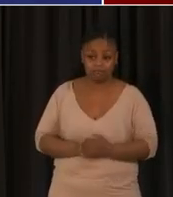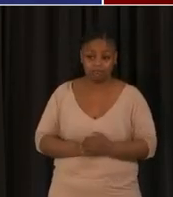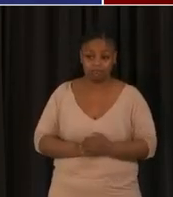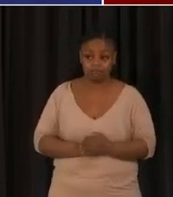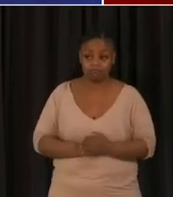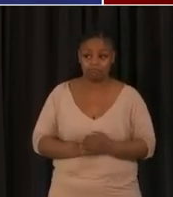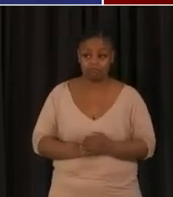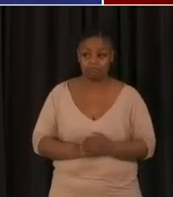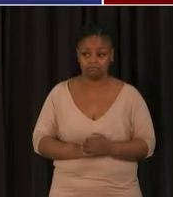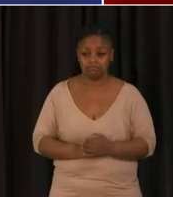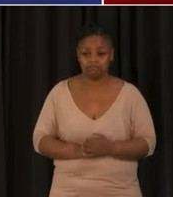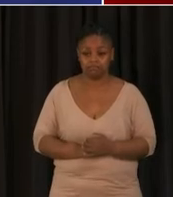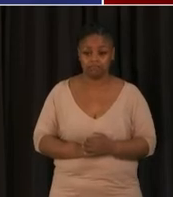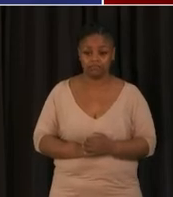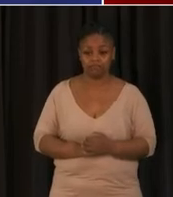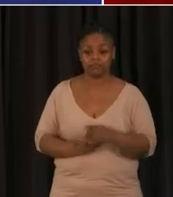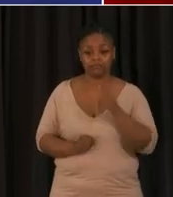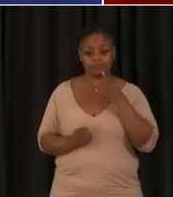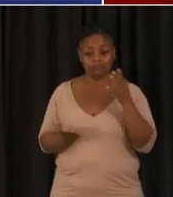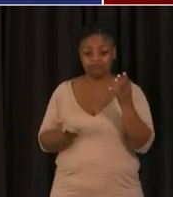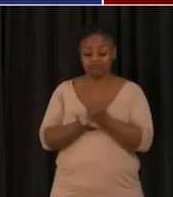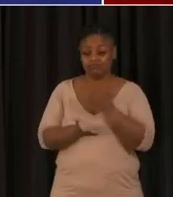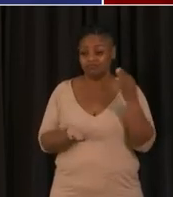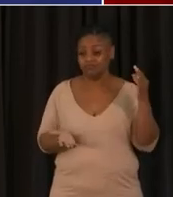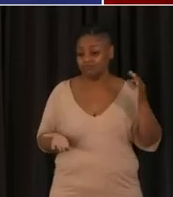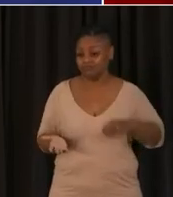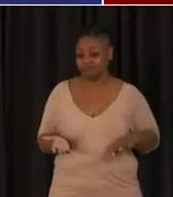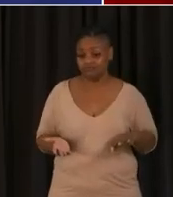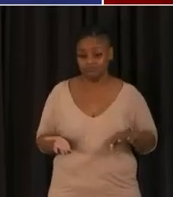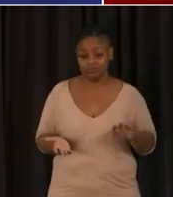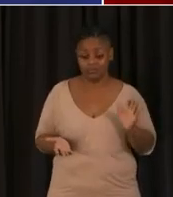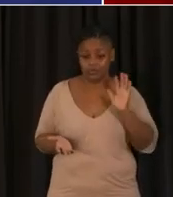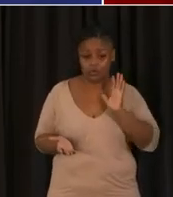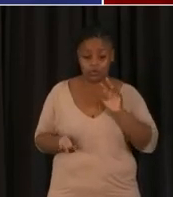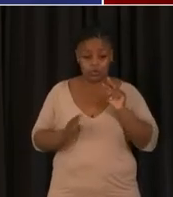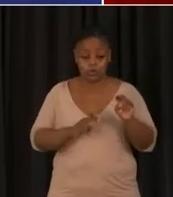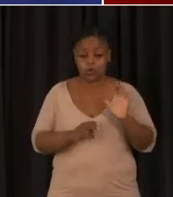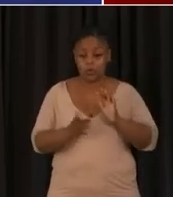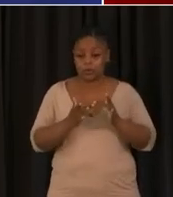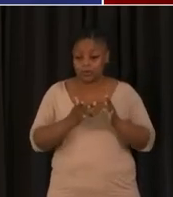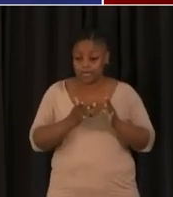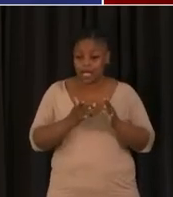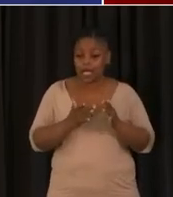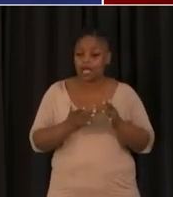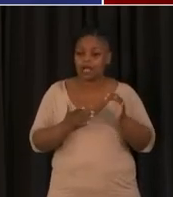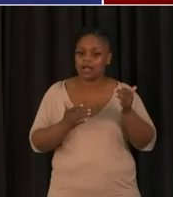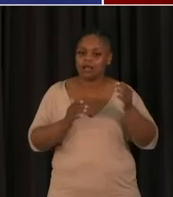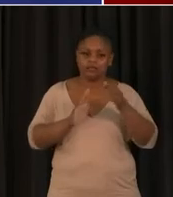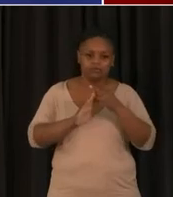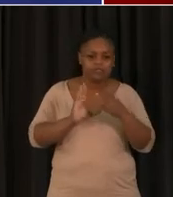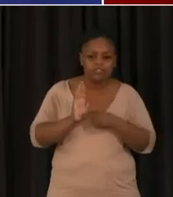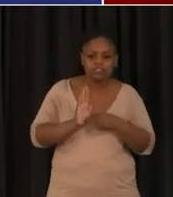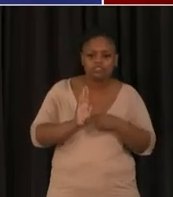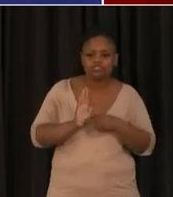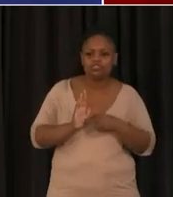from childhood trauma. Like, you might not think about it that way, but the way you spend your money can